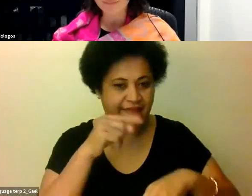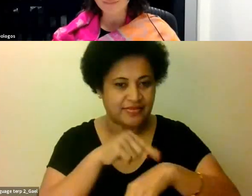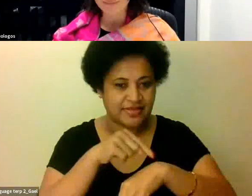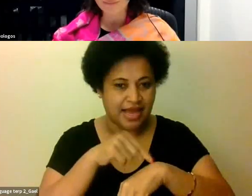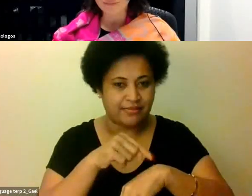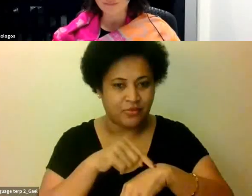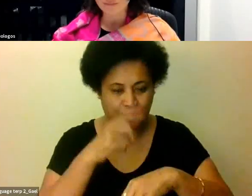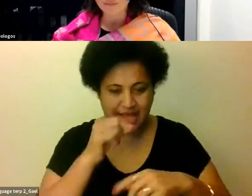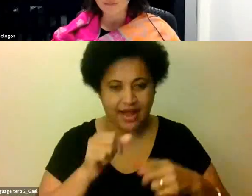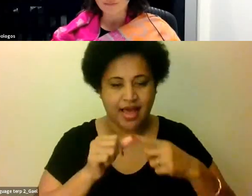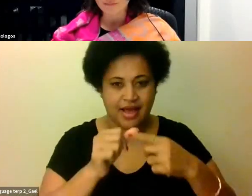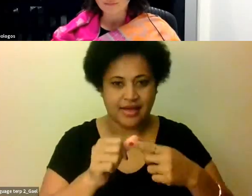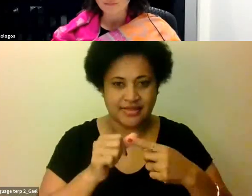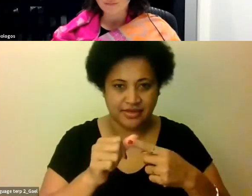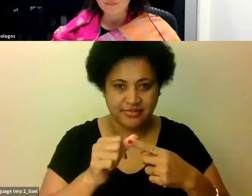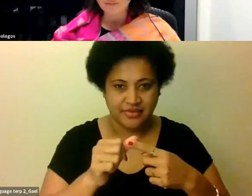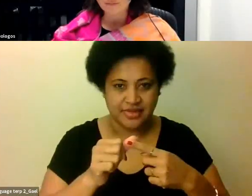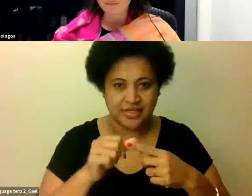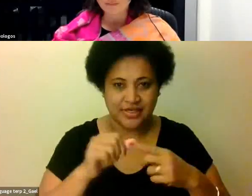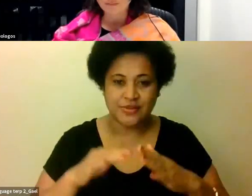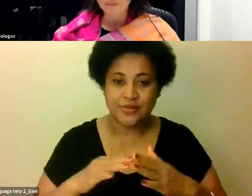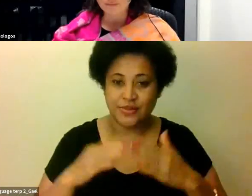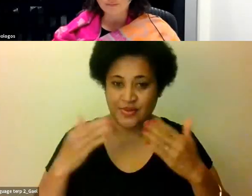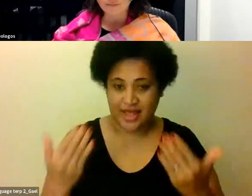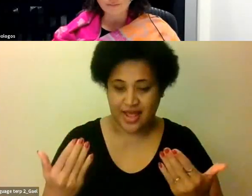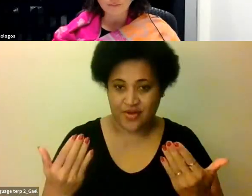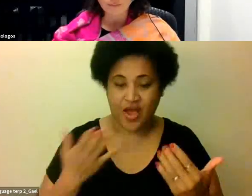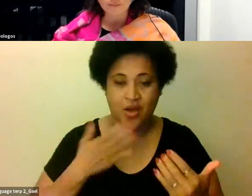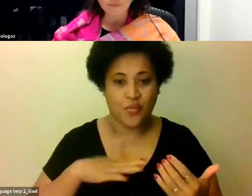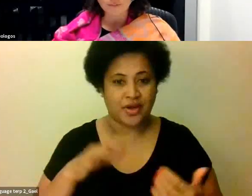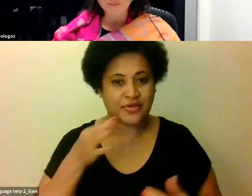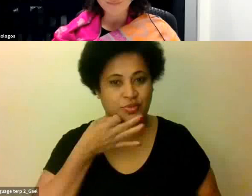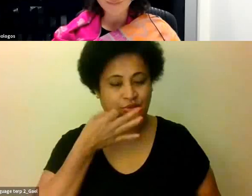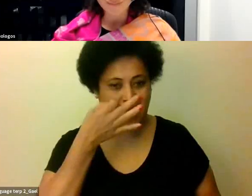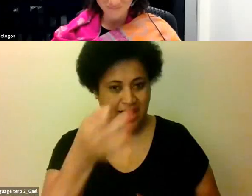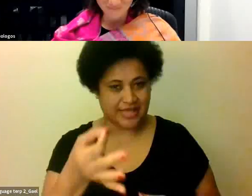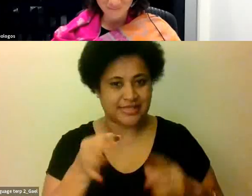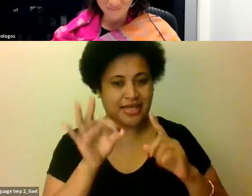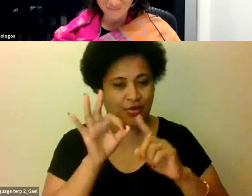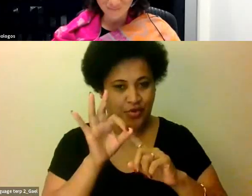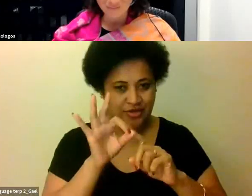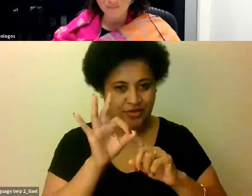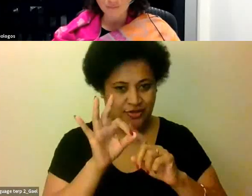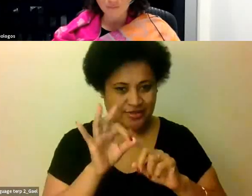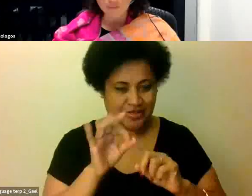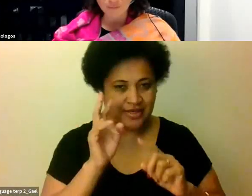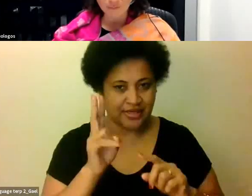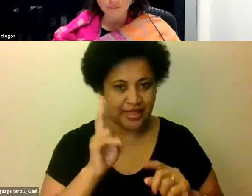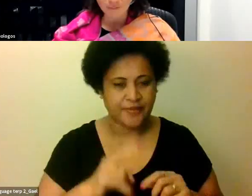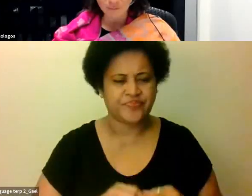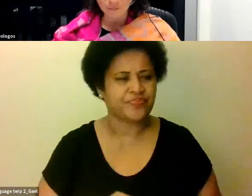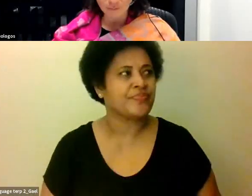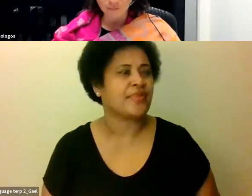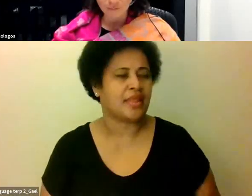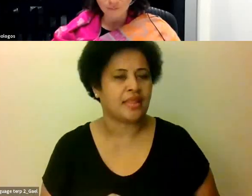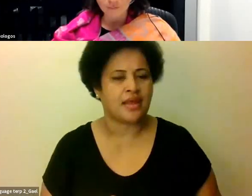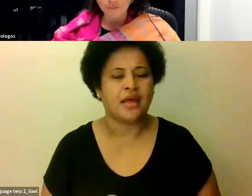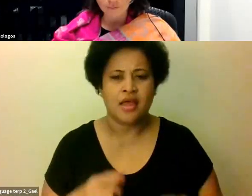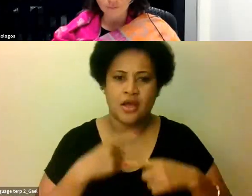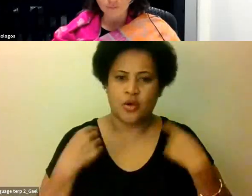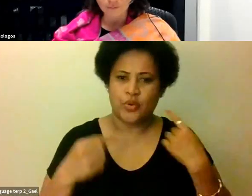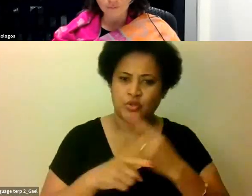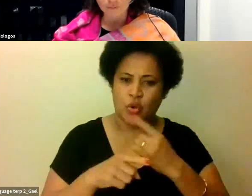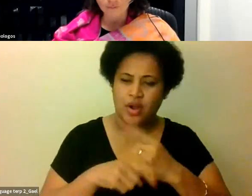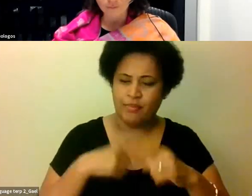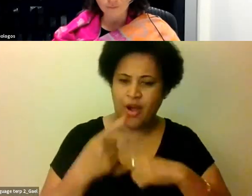them. And in the meantime, let me just ask another question. As we talk about inclusive